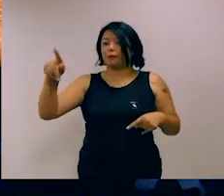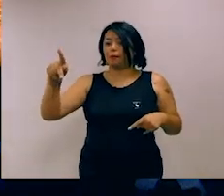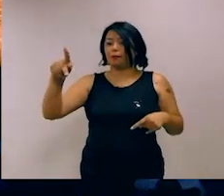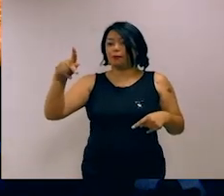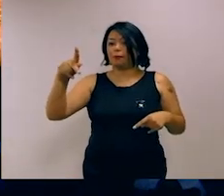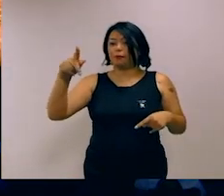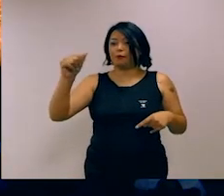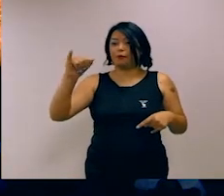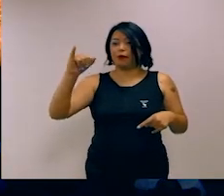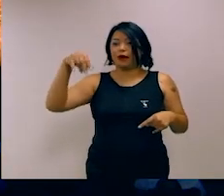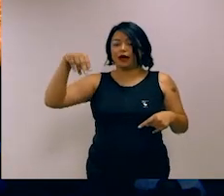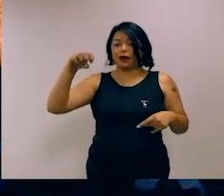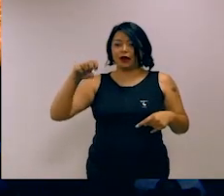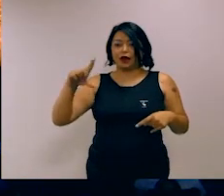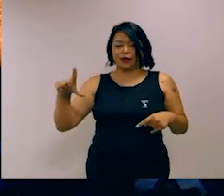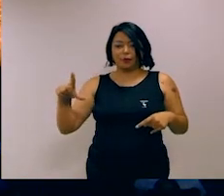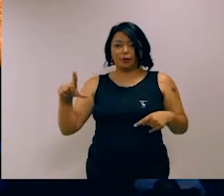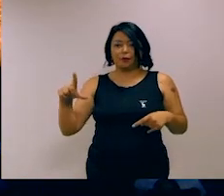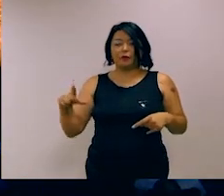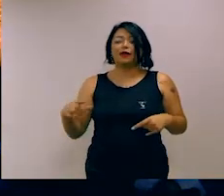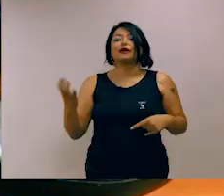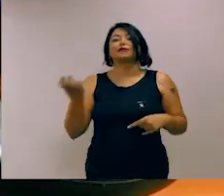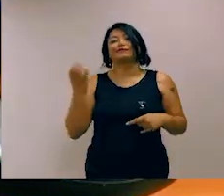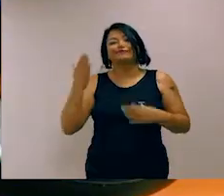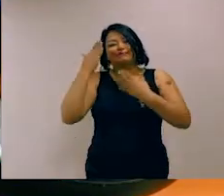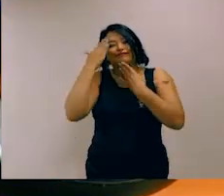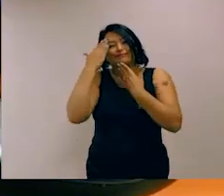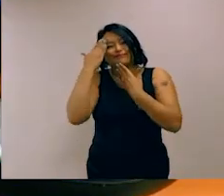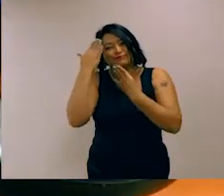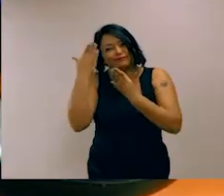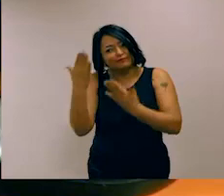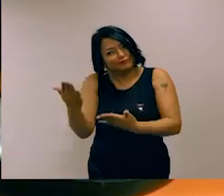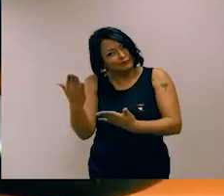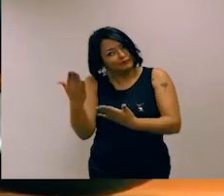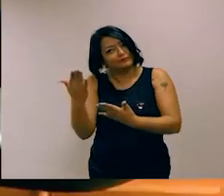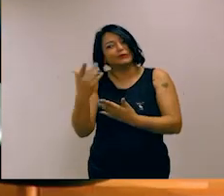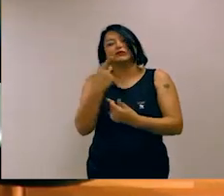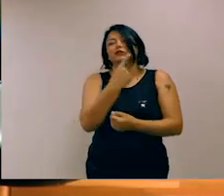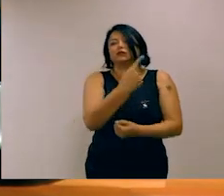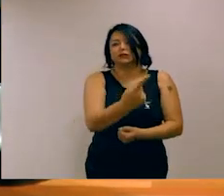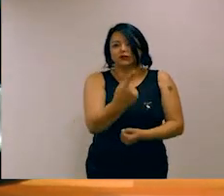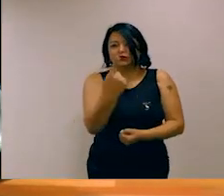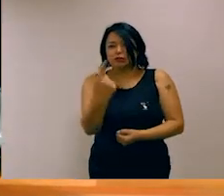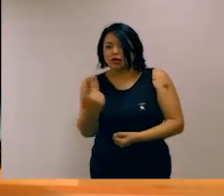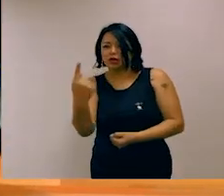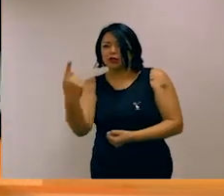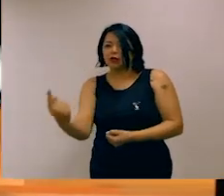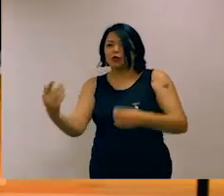right. I would like to reinforce my gratitude for you to be here,